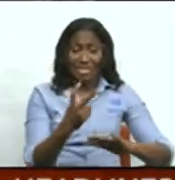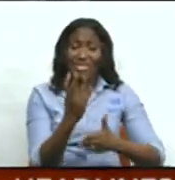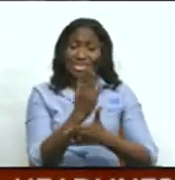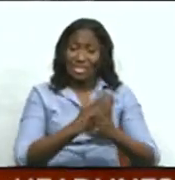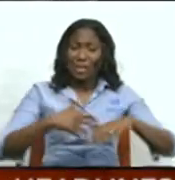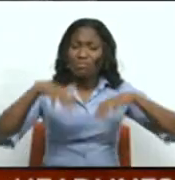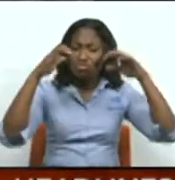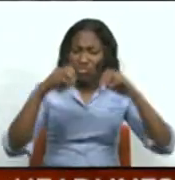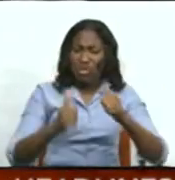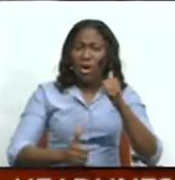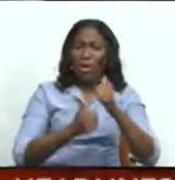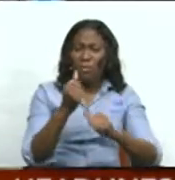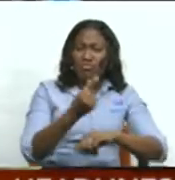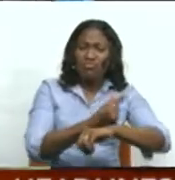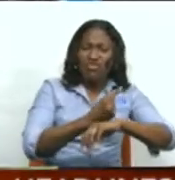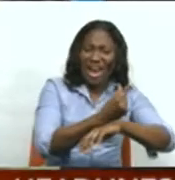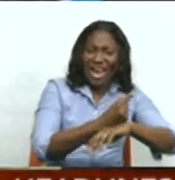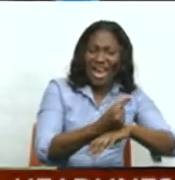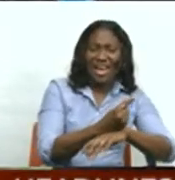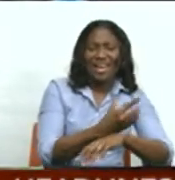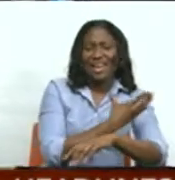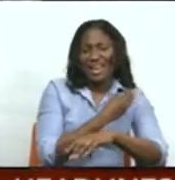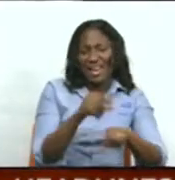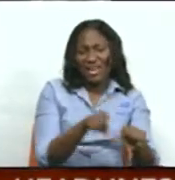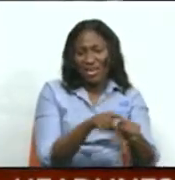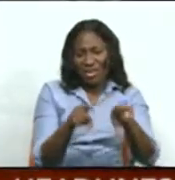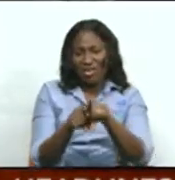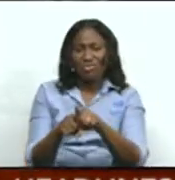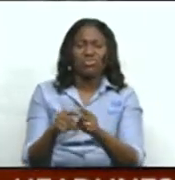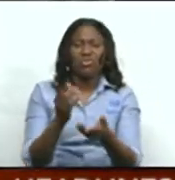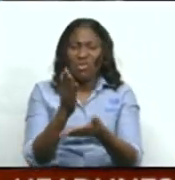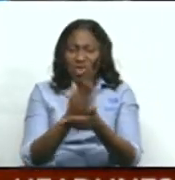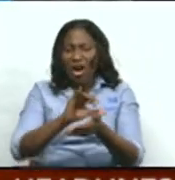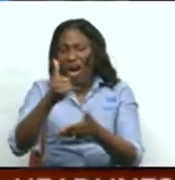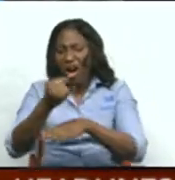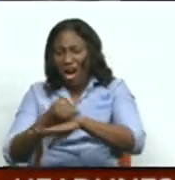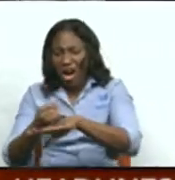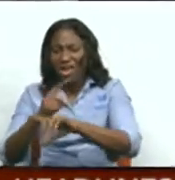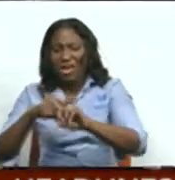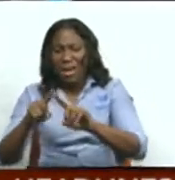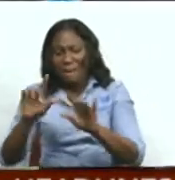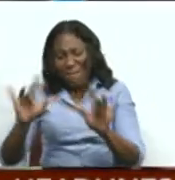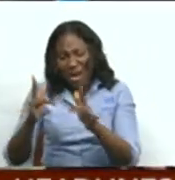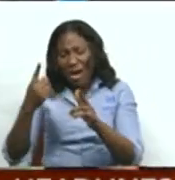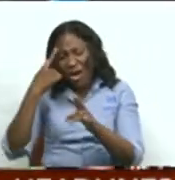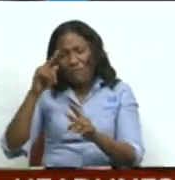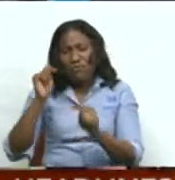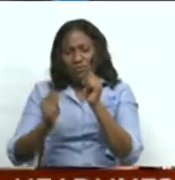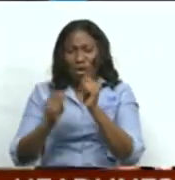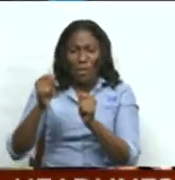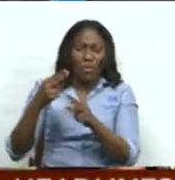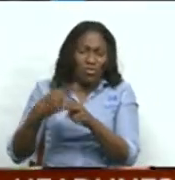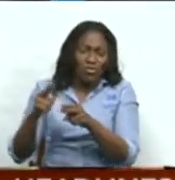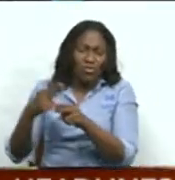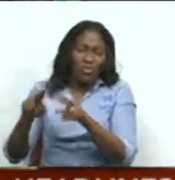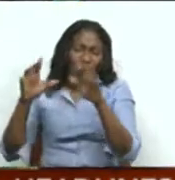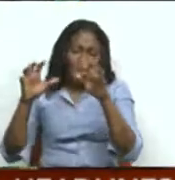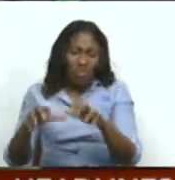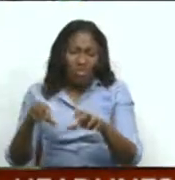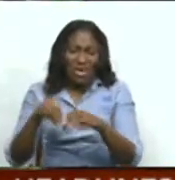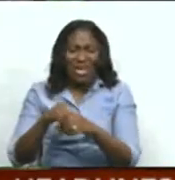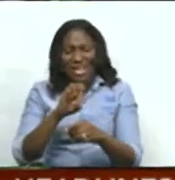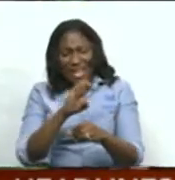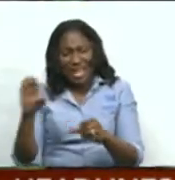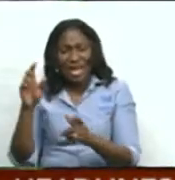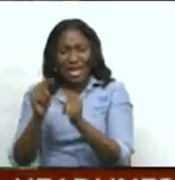mainly north of Grenada towards central Lesser Antilles for us in Trinidad and Tobago. Just a few spotty showers to our east that could impact eastern